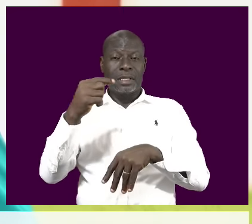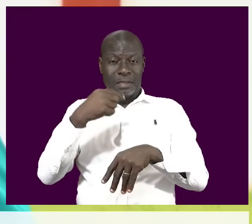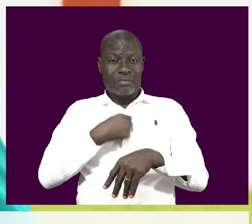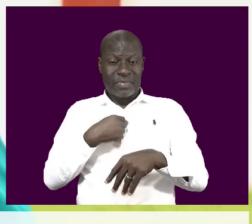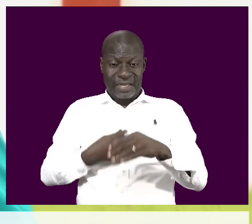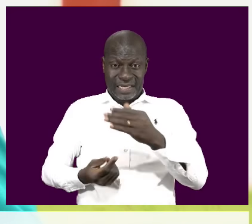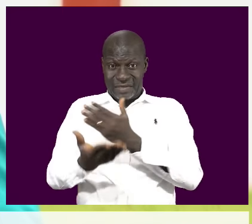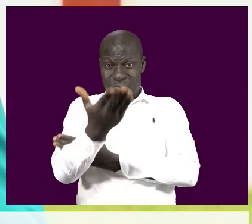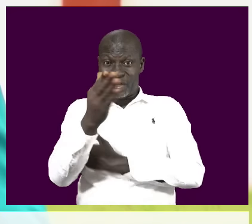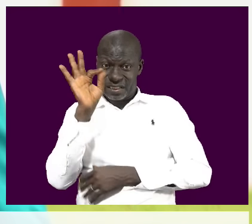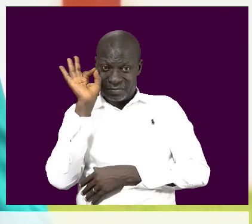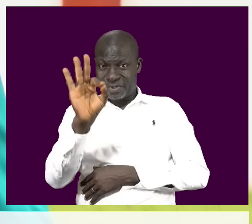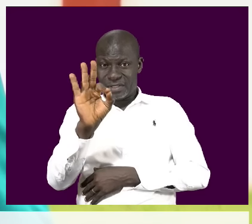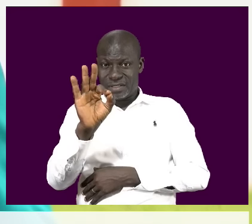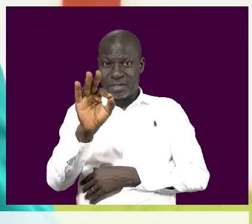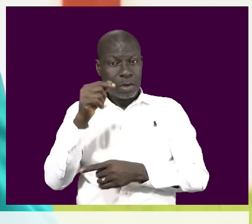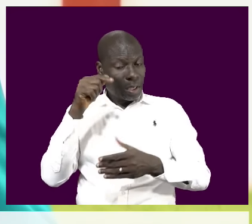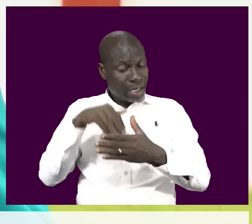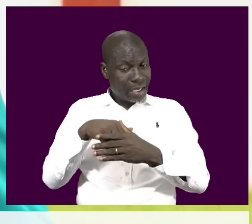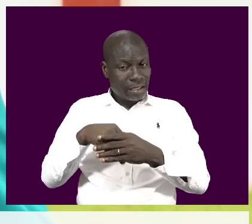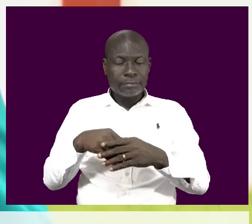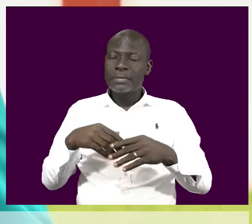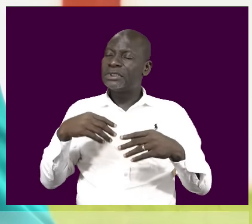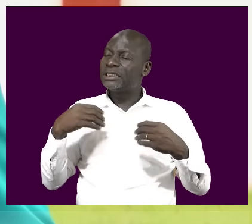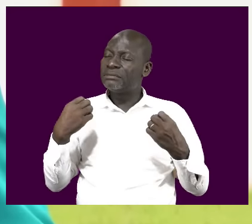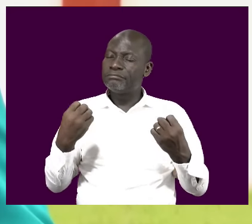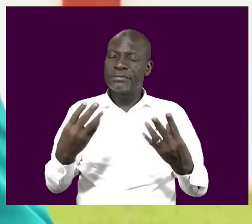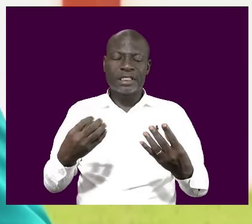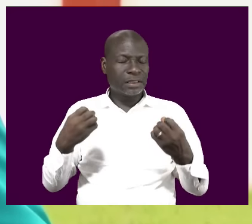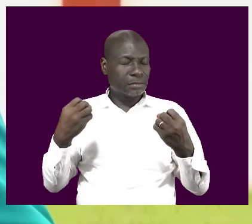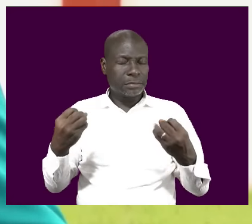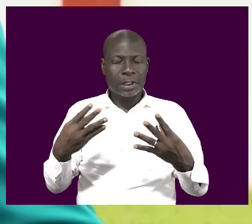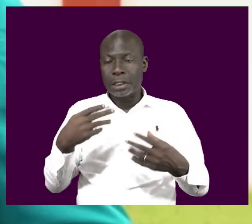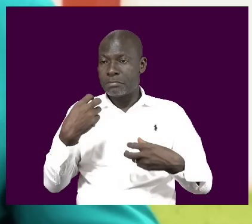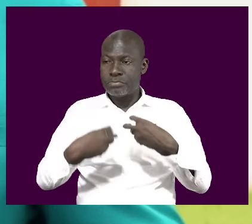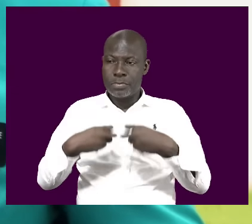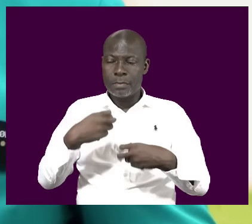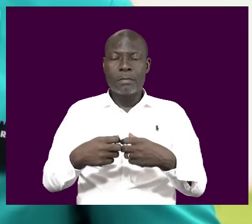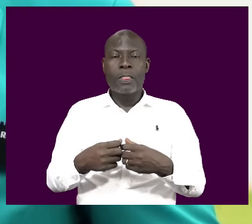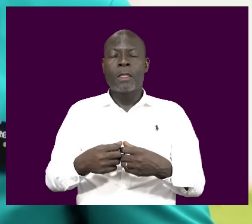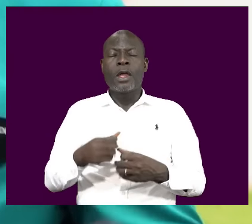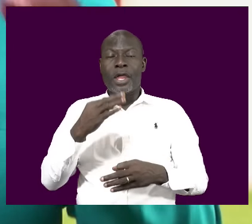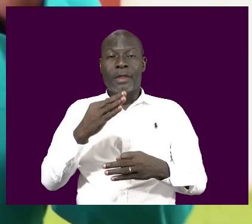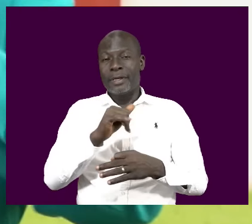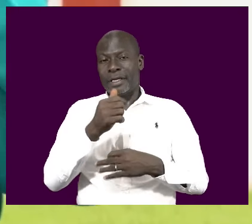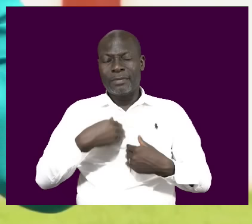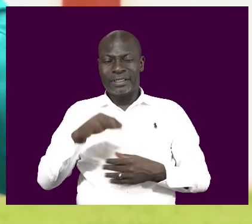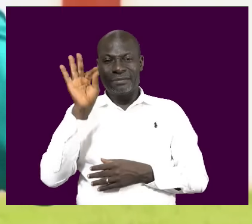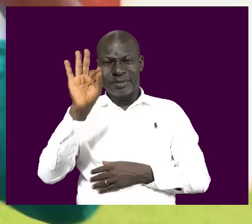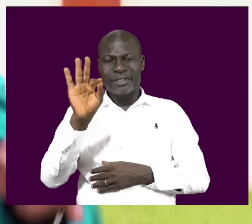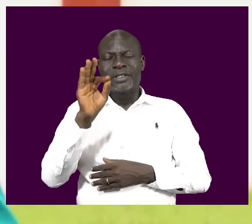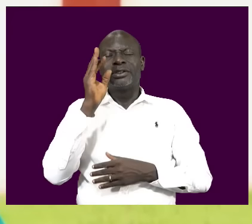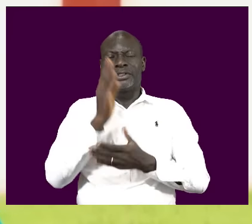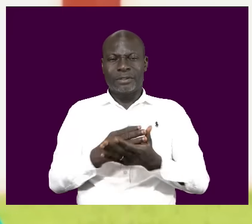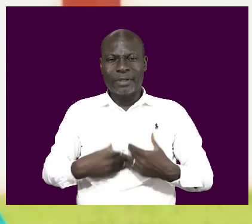meka ensampa no ensamo a ewo mu no edoso bebre enti se obi prichi. Na obi ka no ho